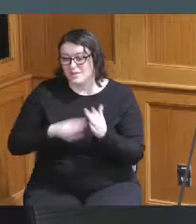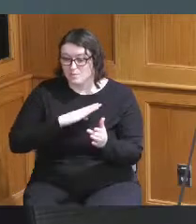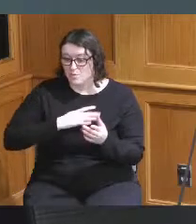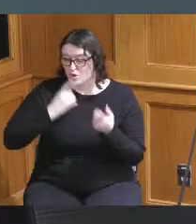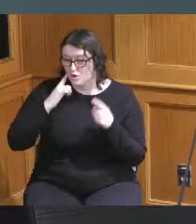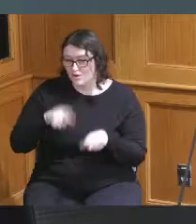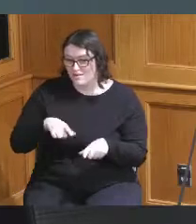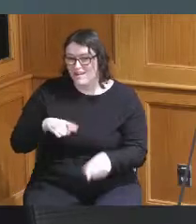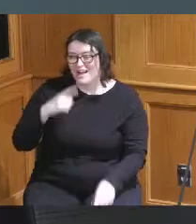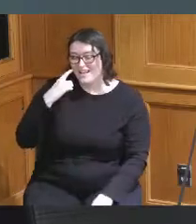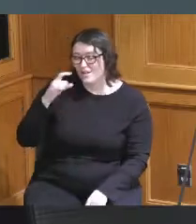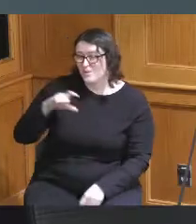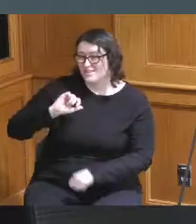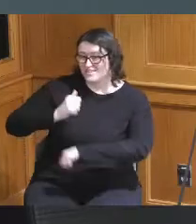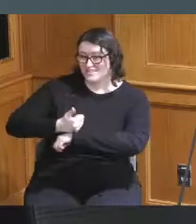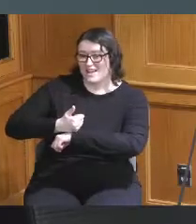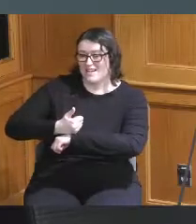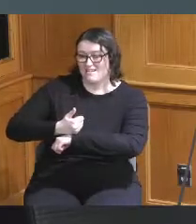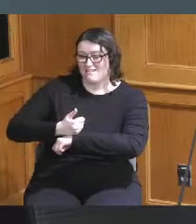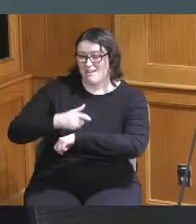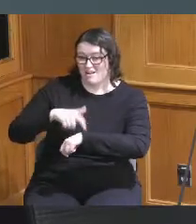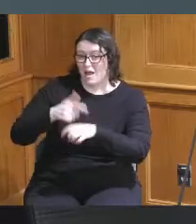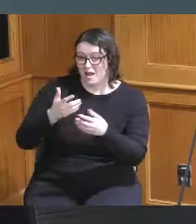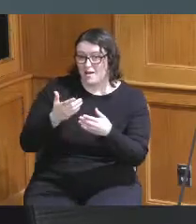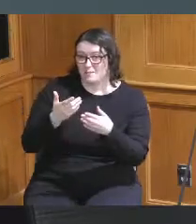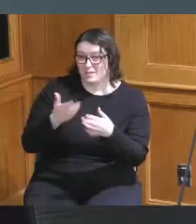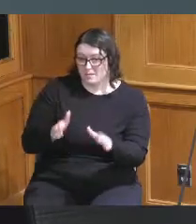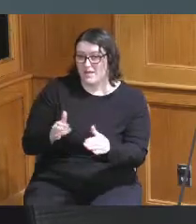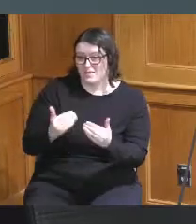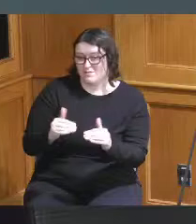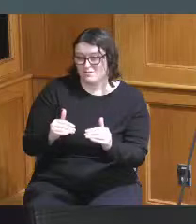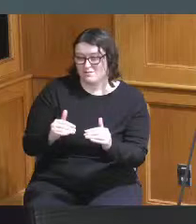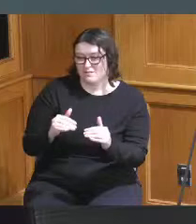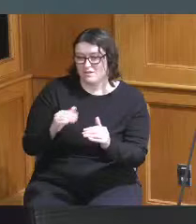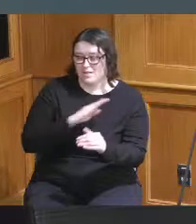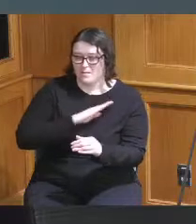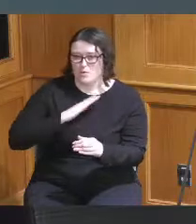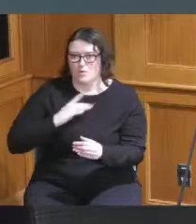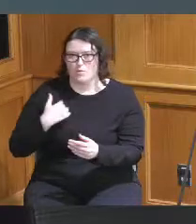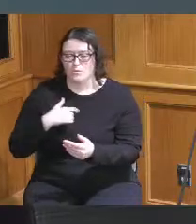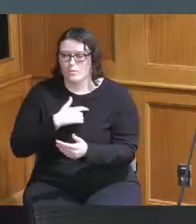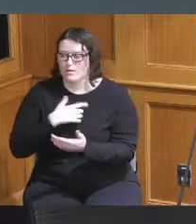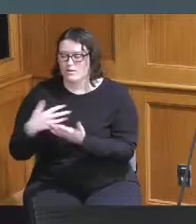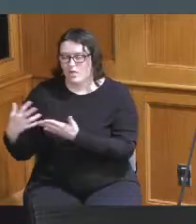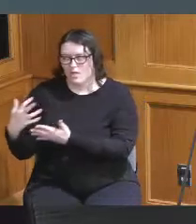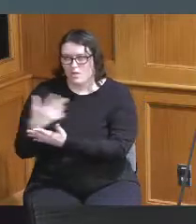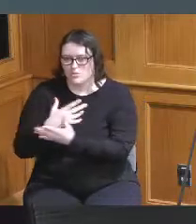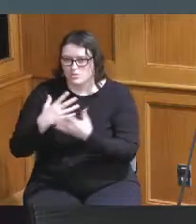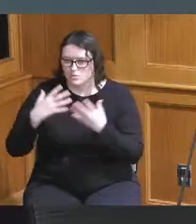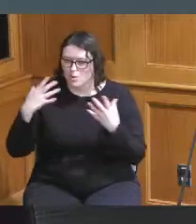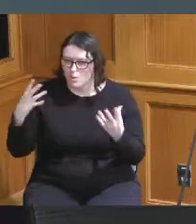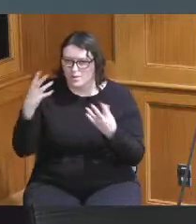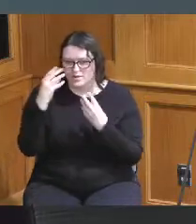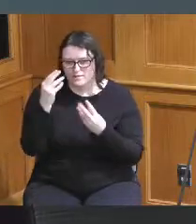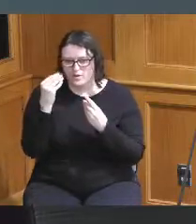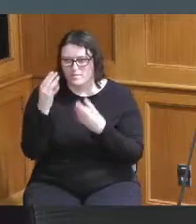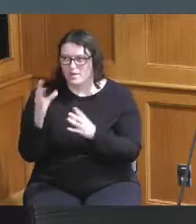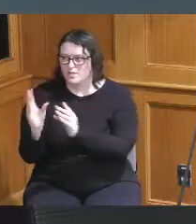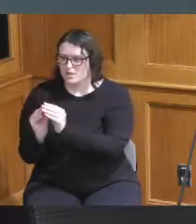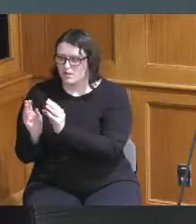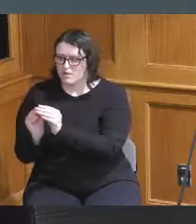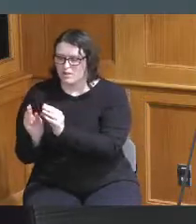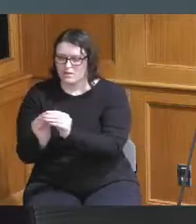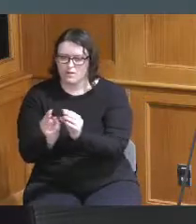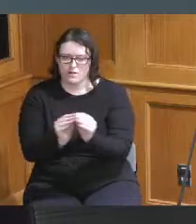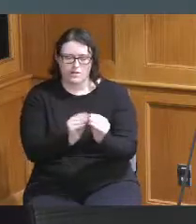need to put a timeline on the board because we've gotten so much information from those groups that have met, and put a timeline